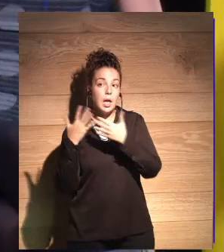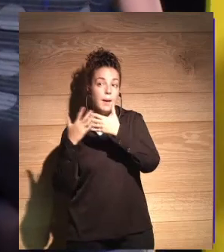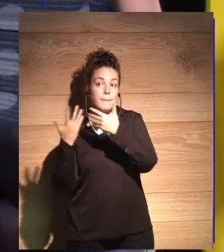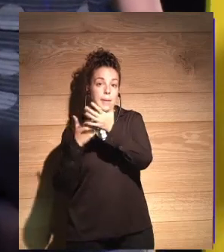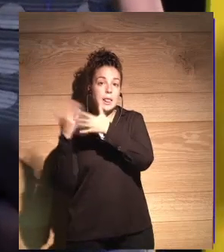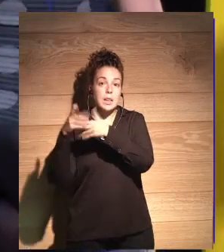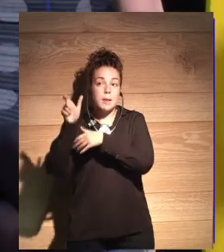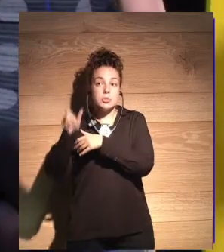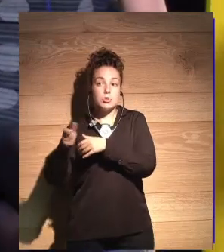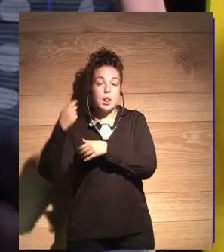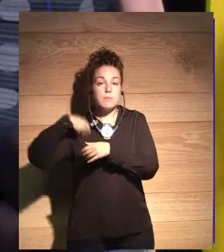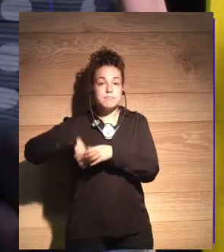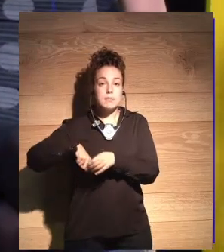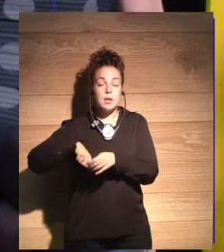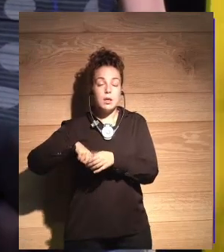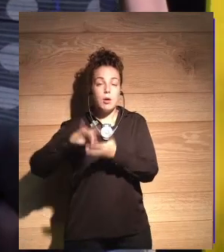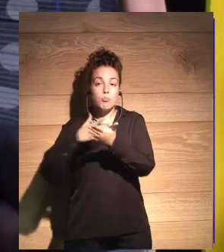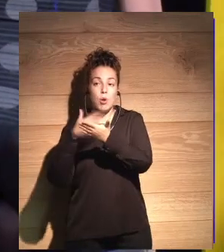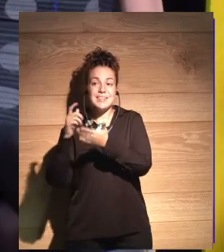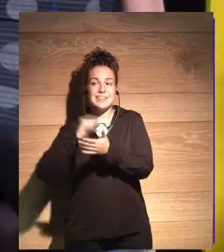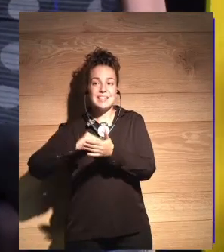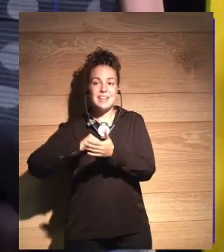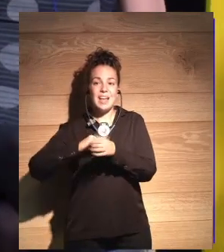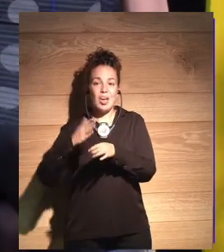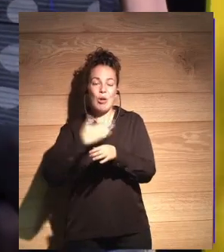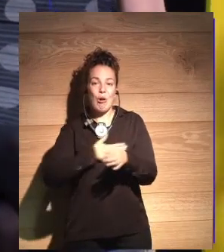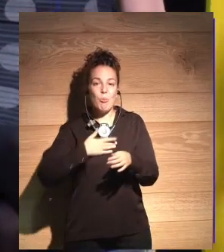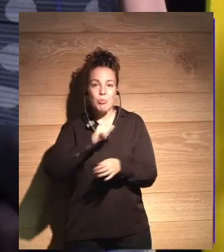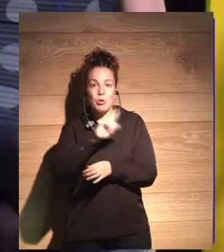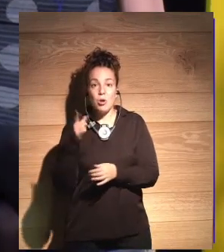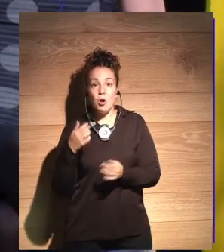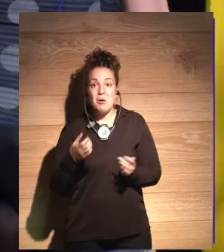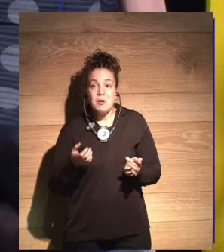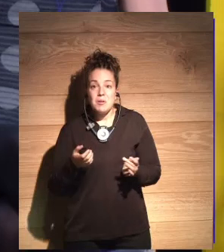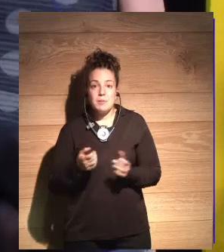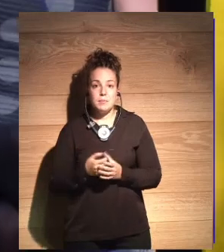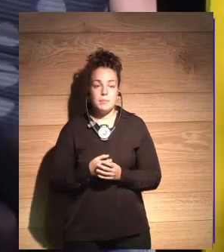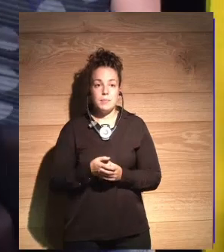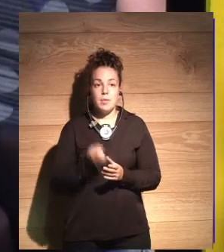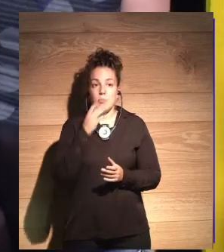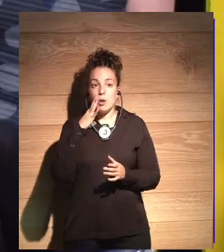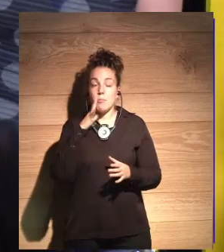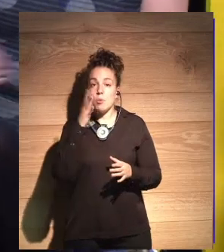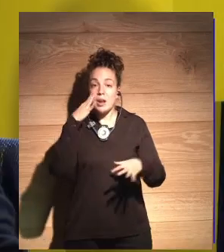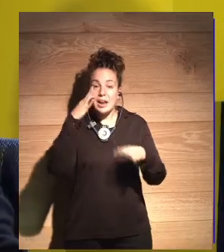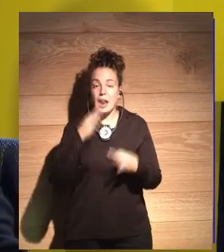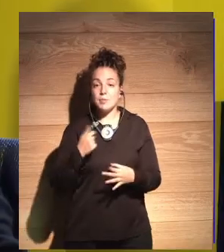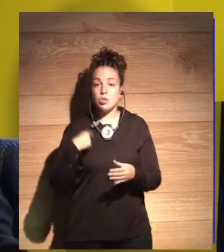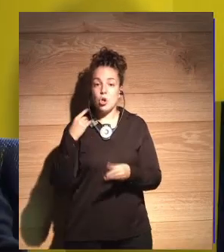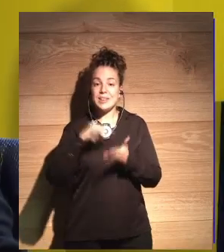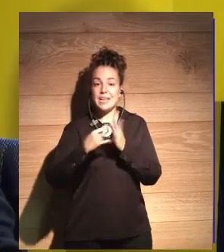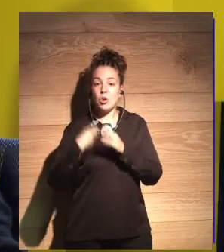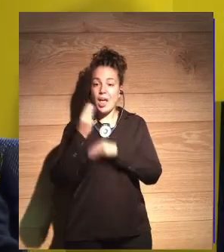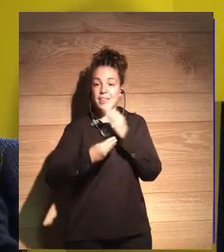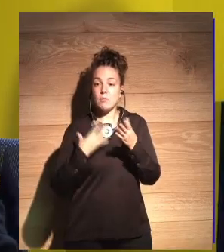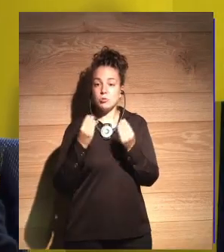like, oh, I hate how technological I am, and I'm so embarrassed that I don't celebrate reality. But that's the beauty of like having